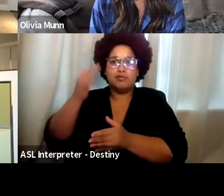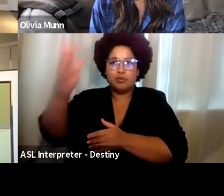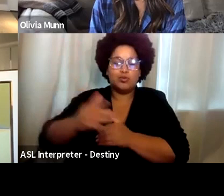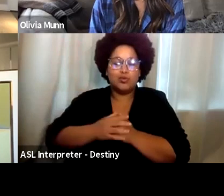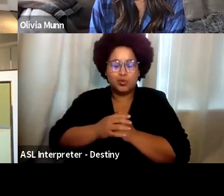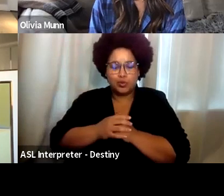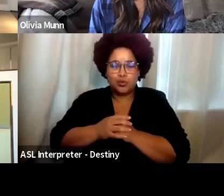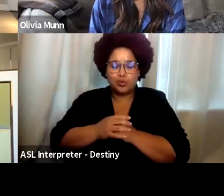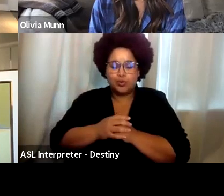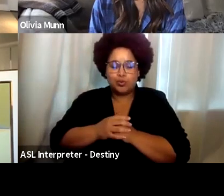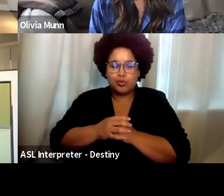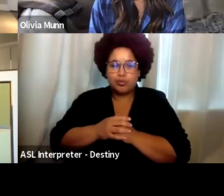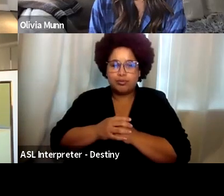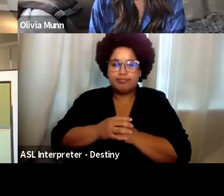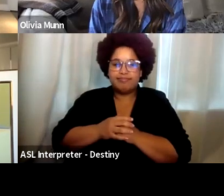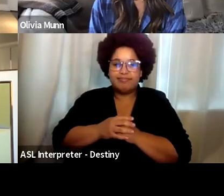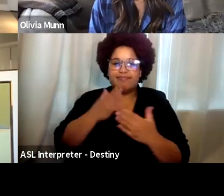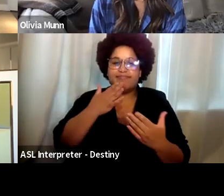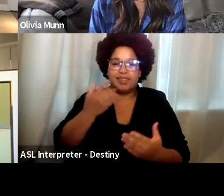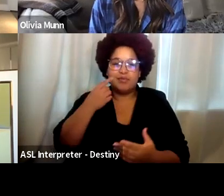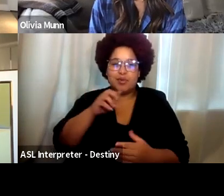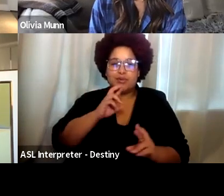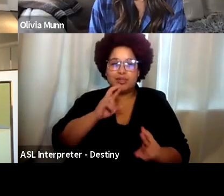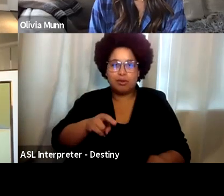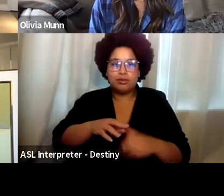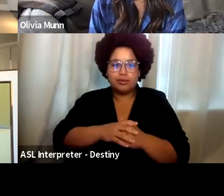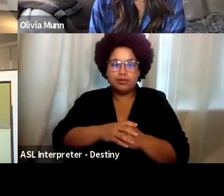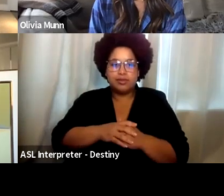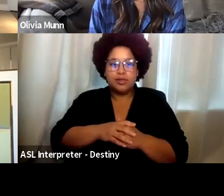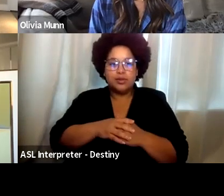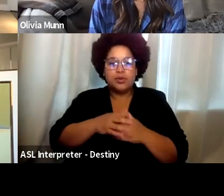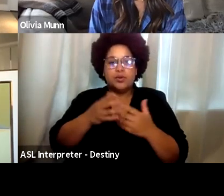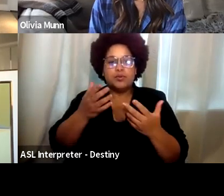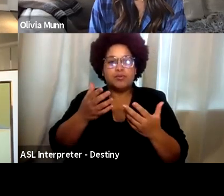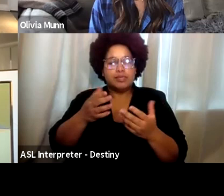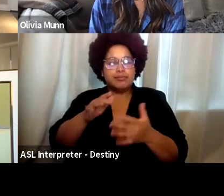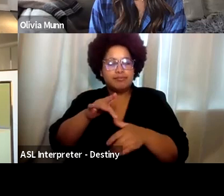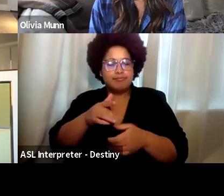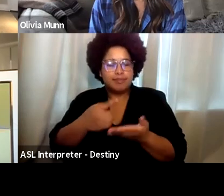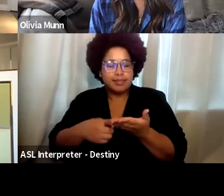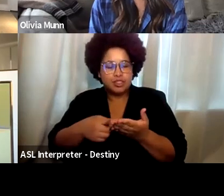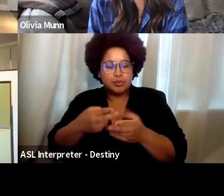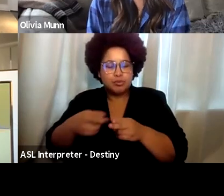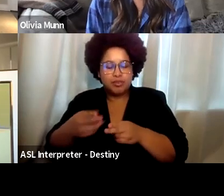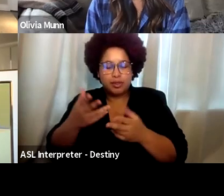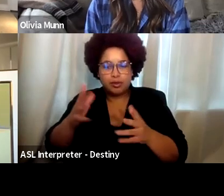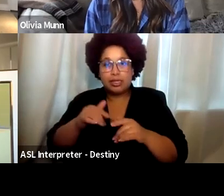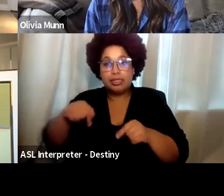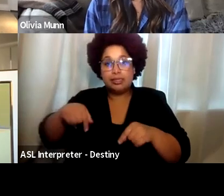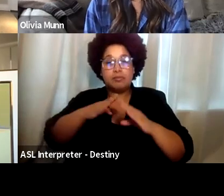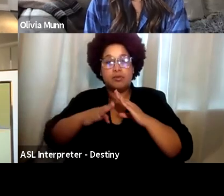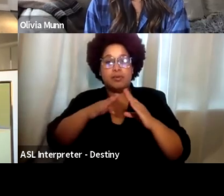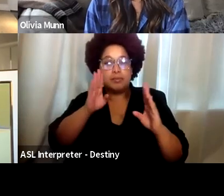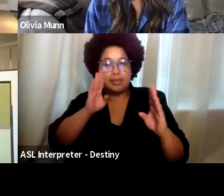All right. Thank you for all of those responses. You know, we just touched up on it already, but you know, it's been as a community who's been paying attention,